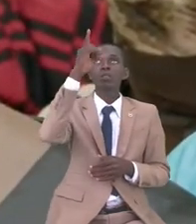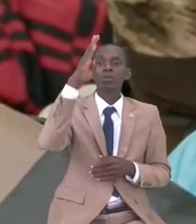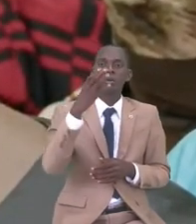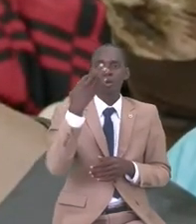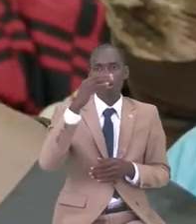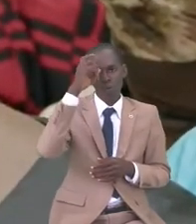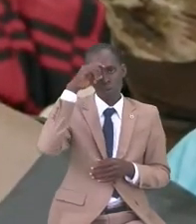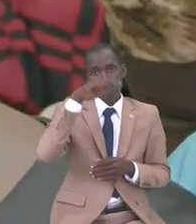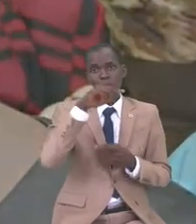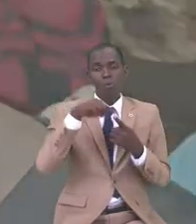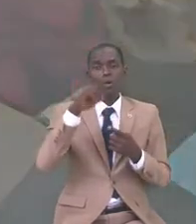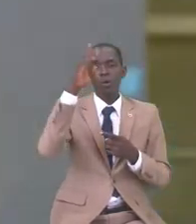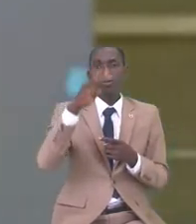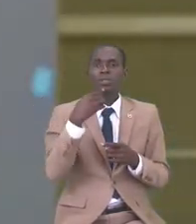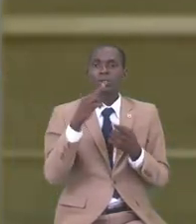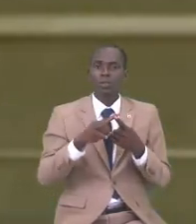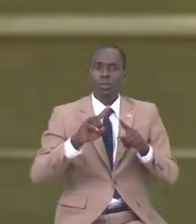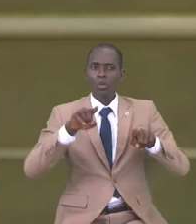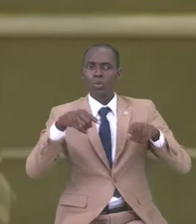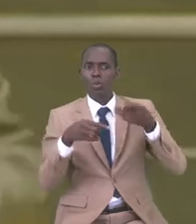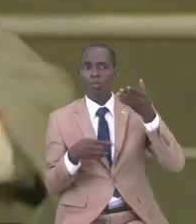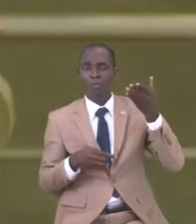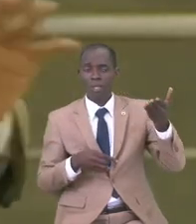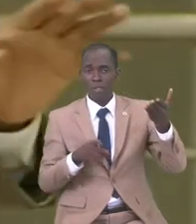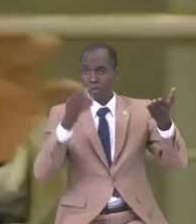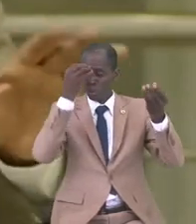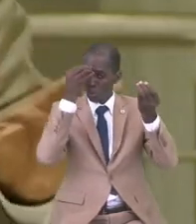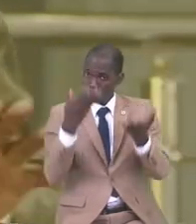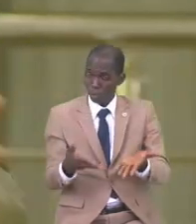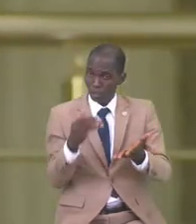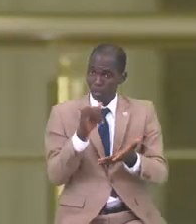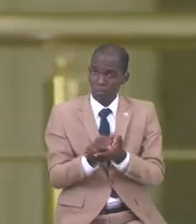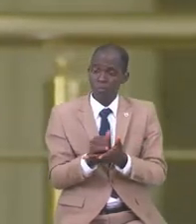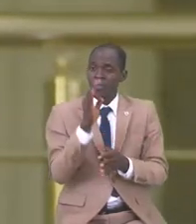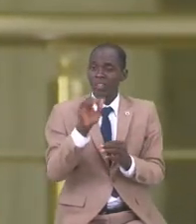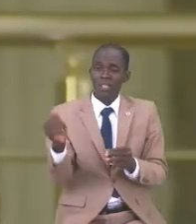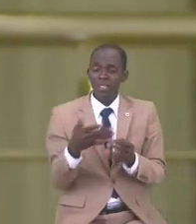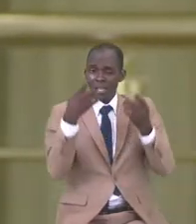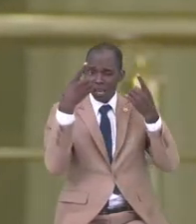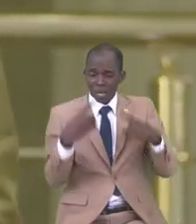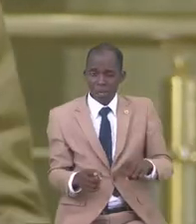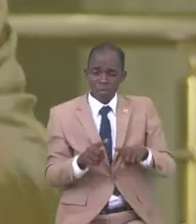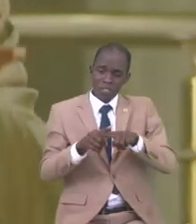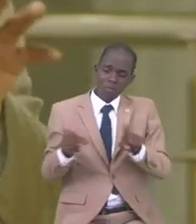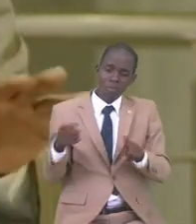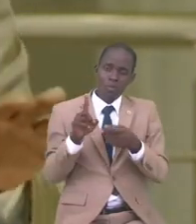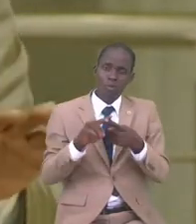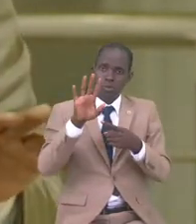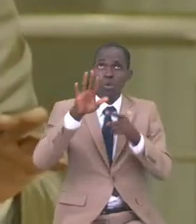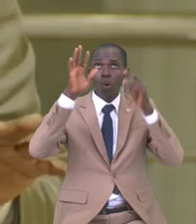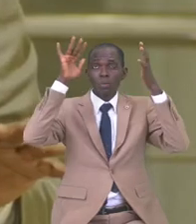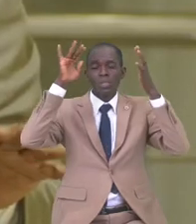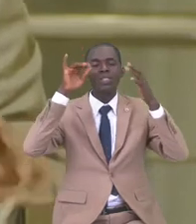says, get to a place and you'll get there, and if anything happens contrary to your expectation,